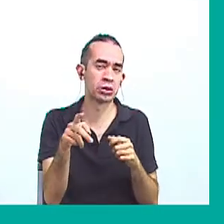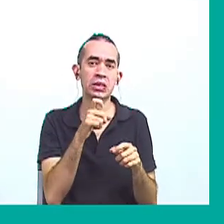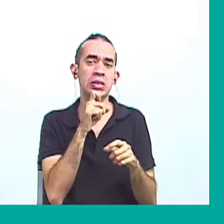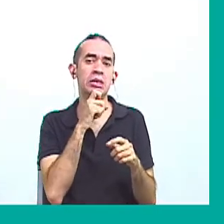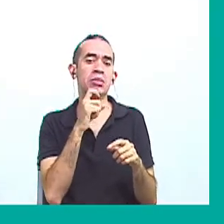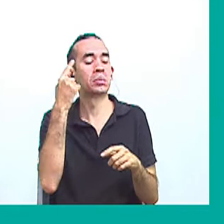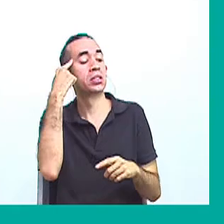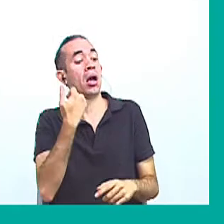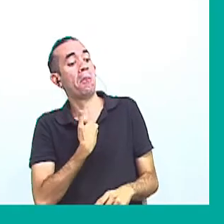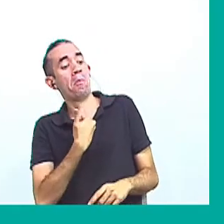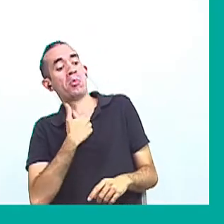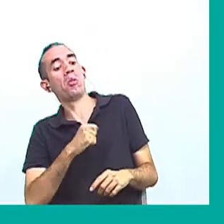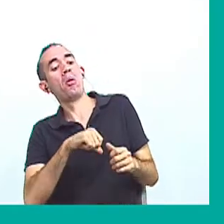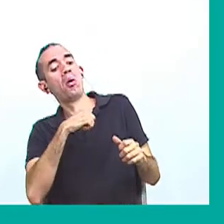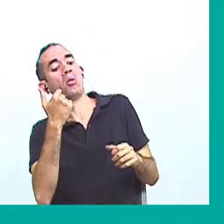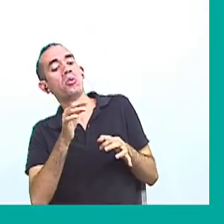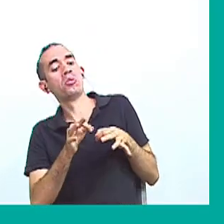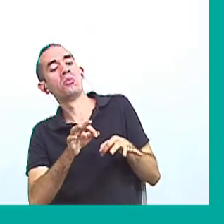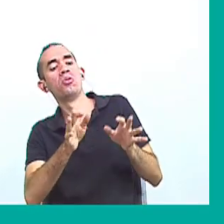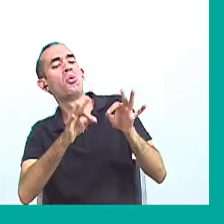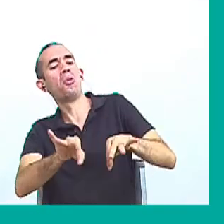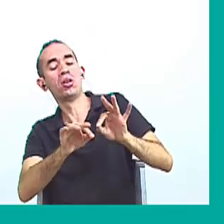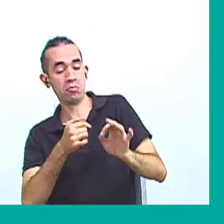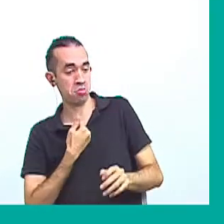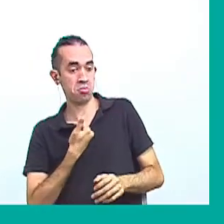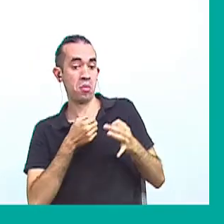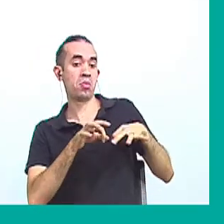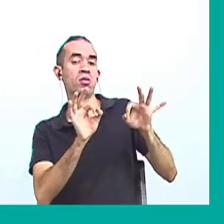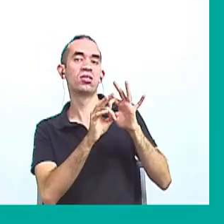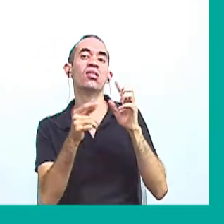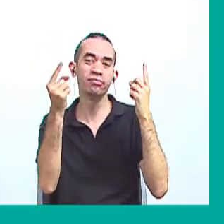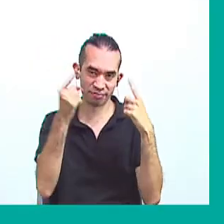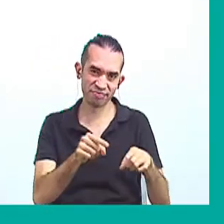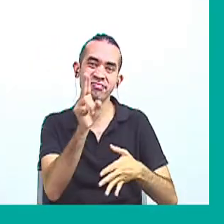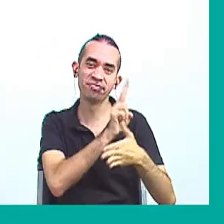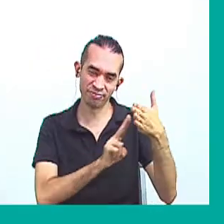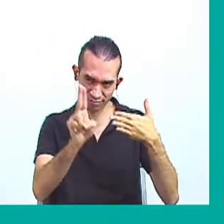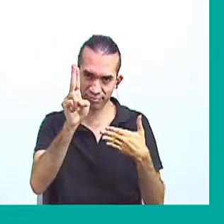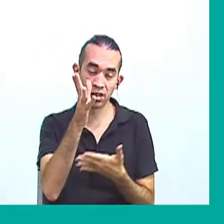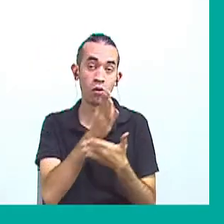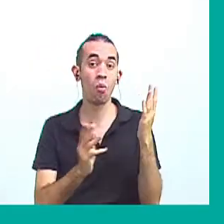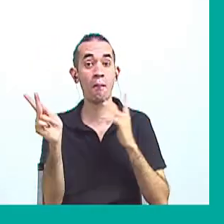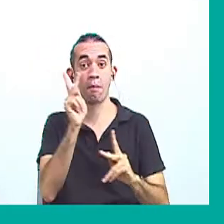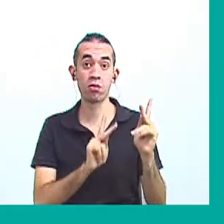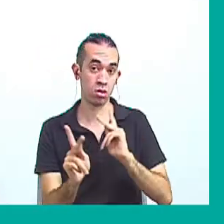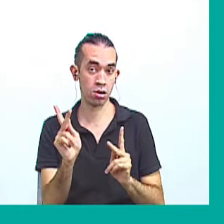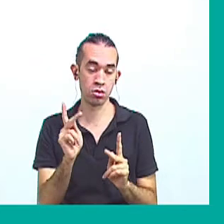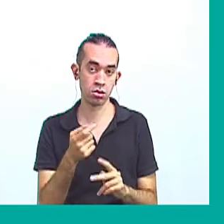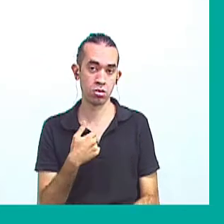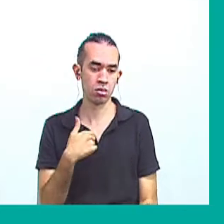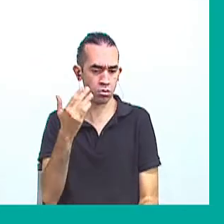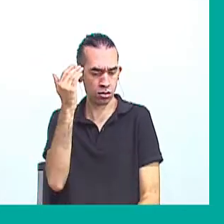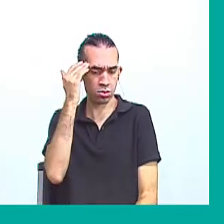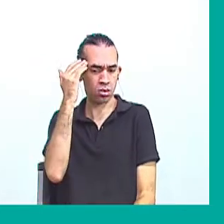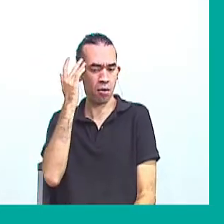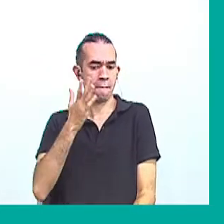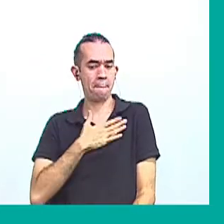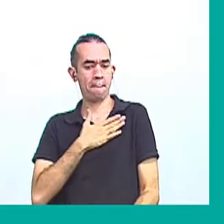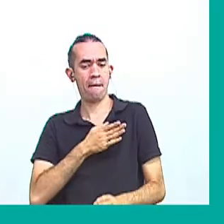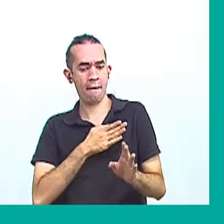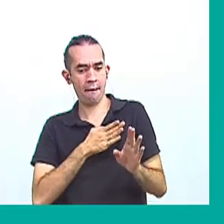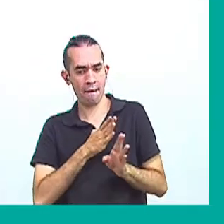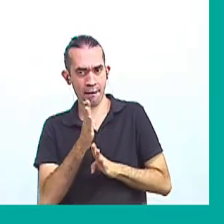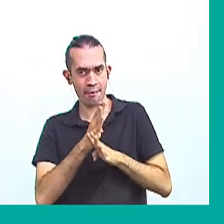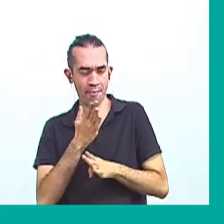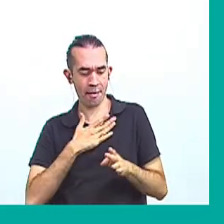more important than ours. This is something that might happen at schools, at universities. Some people might say, you know, my career or